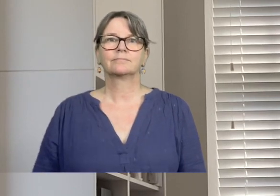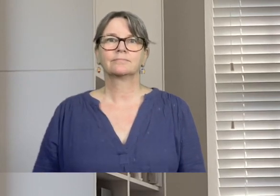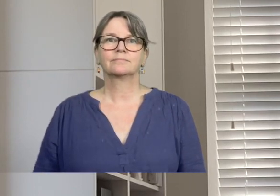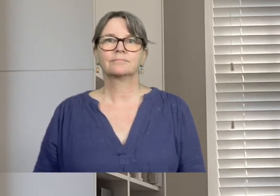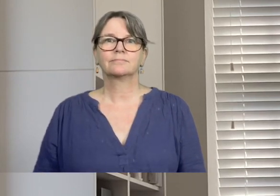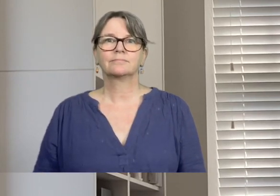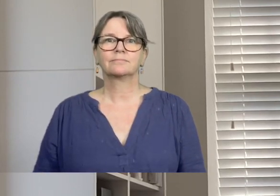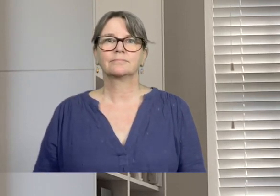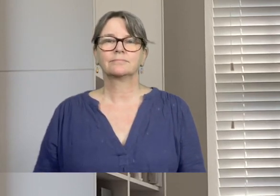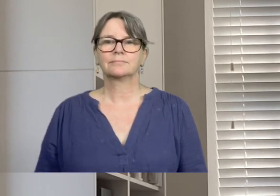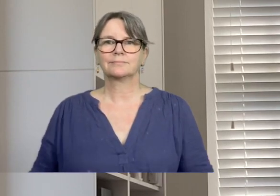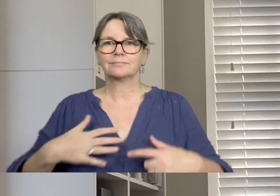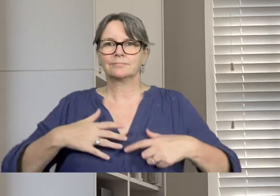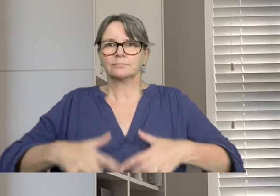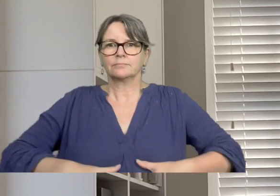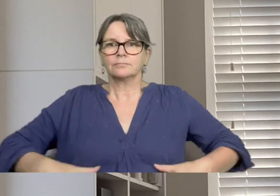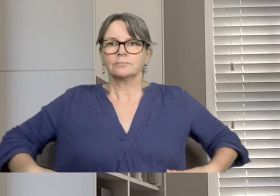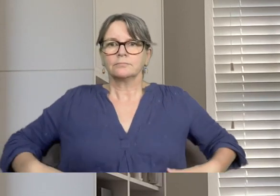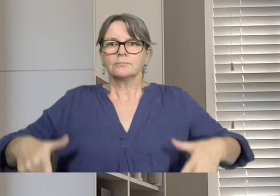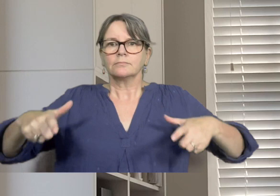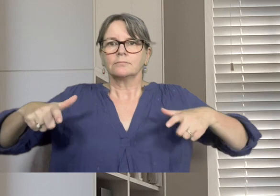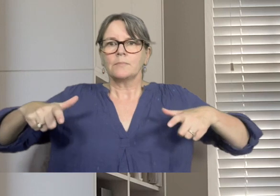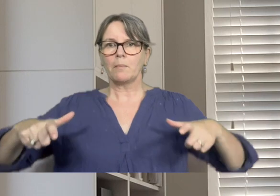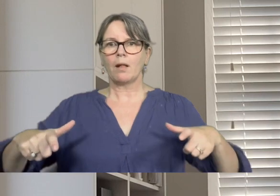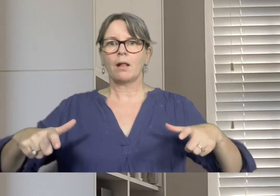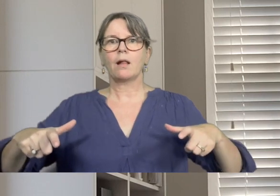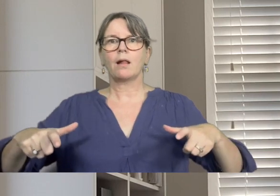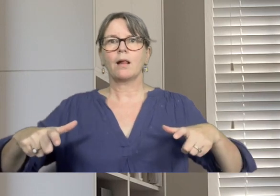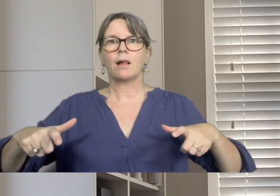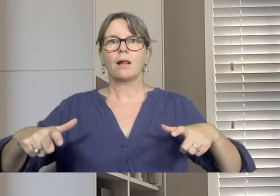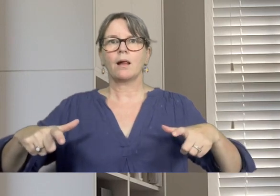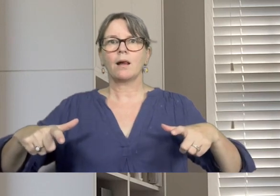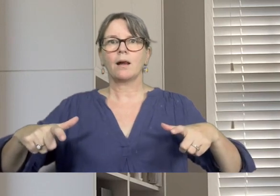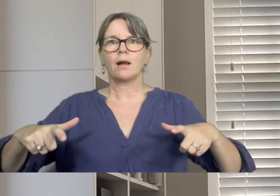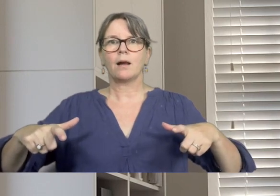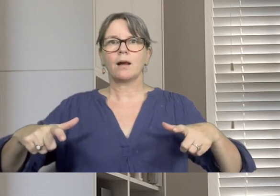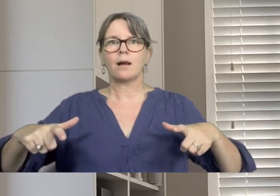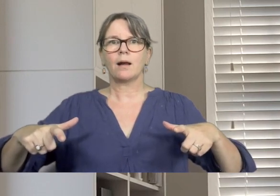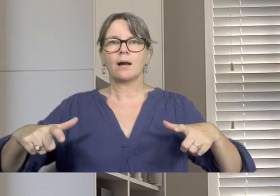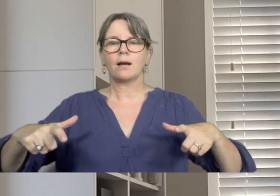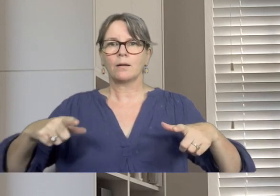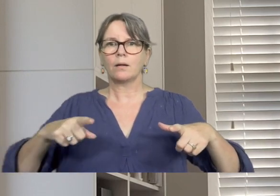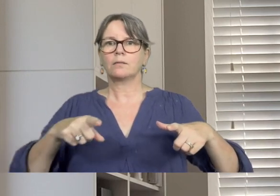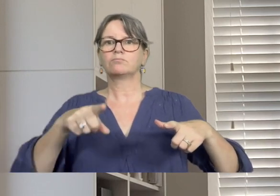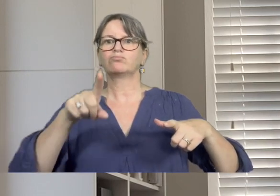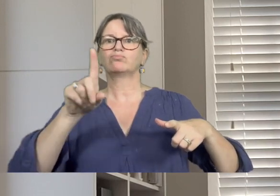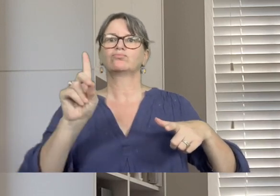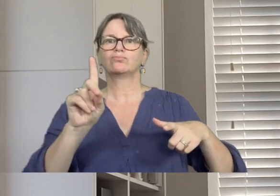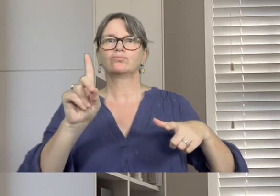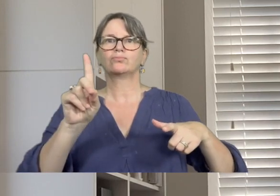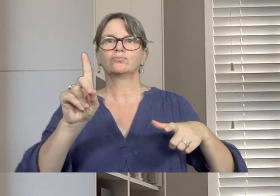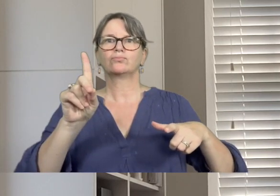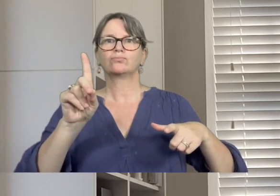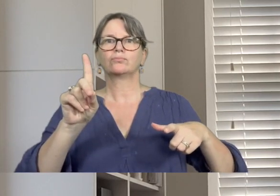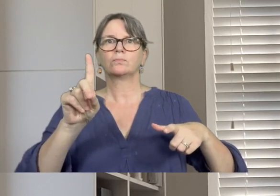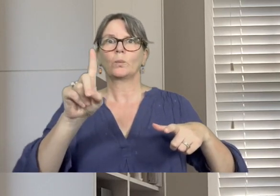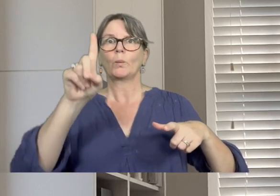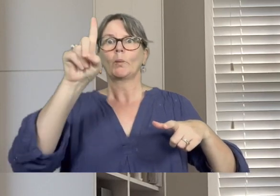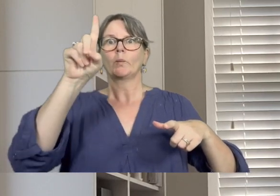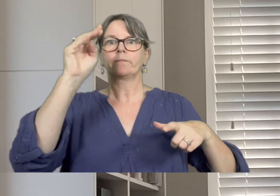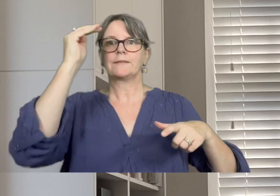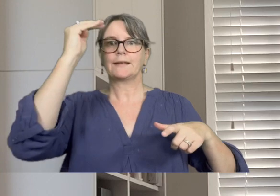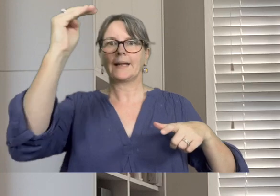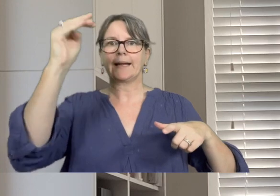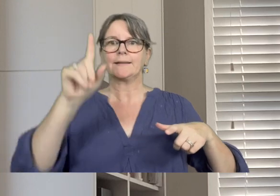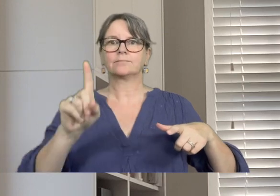this exercise is all about stabilising the torso and the pelvis, but allowing the leg to feel really lovely and mobile. So sending that foot up